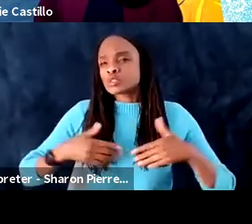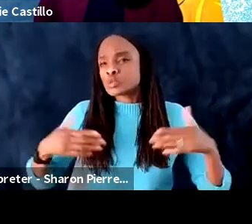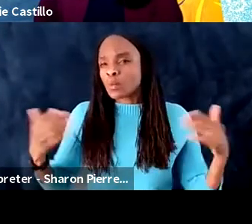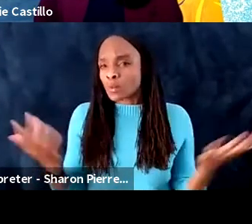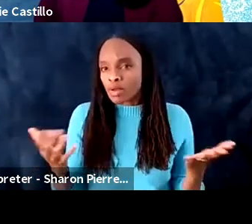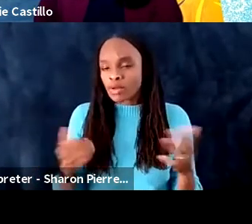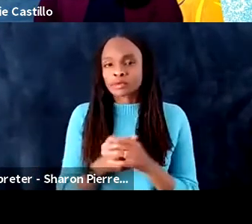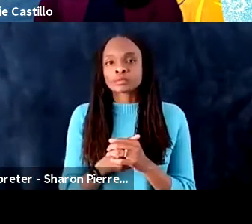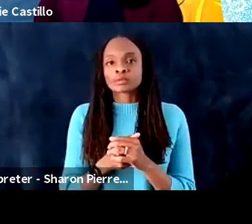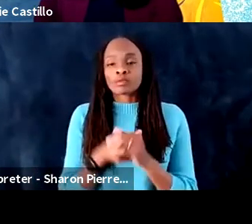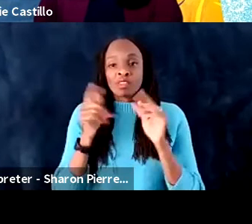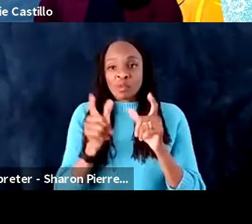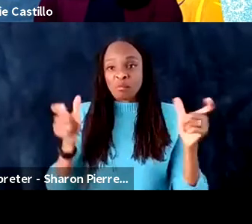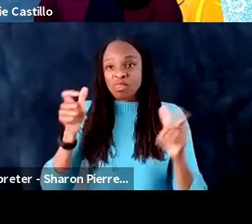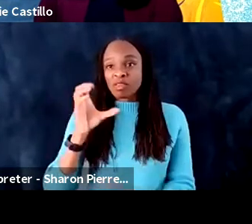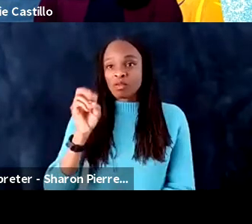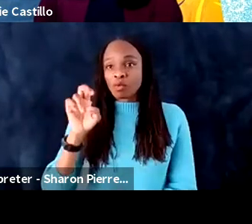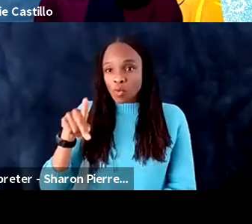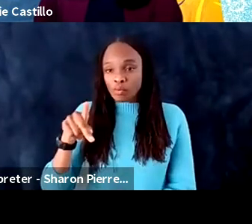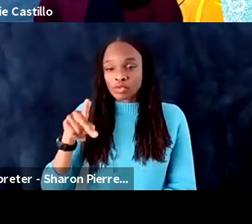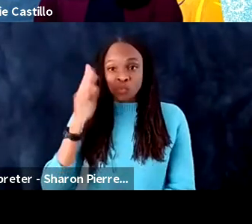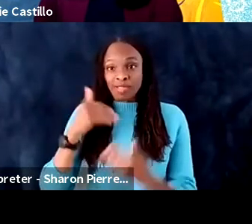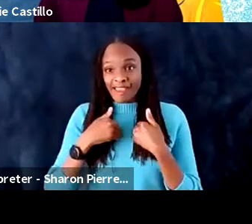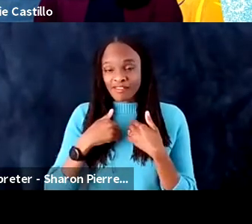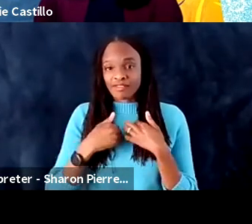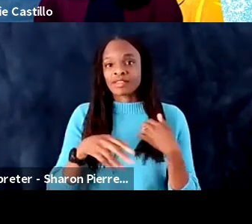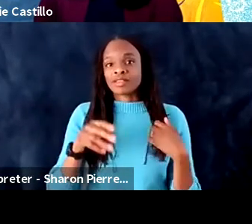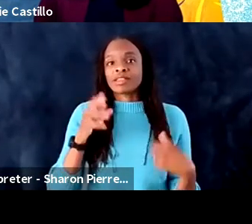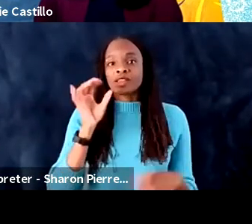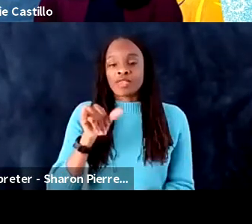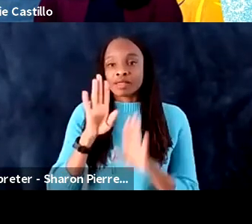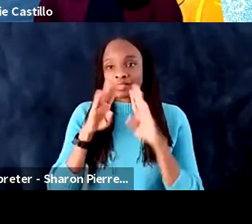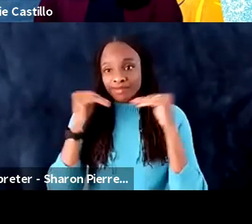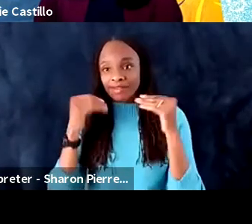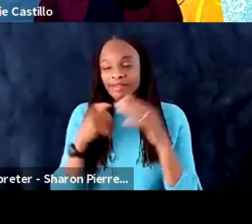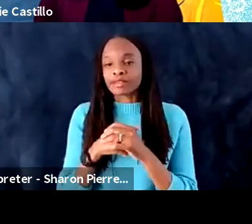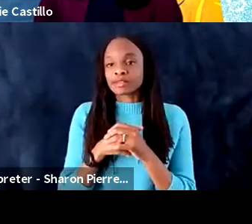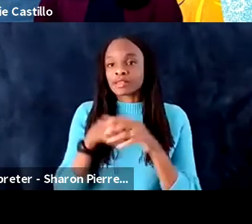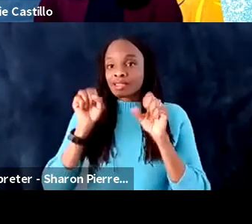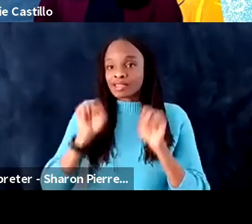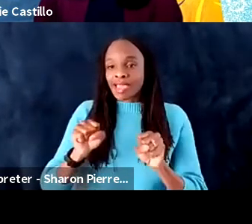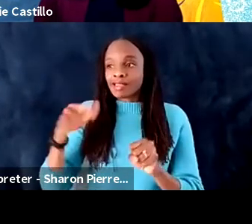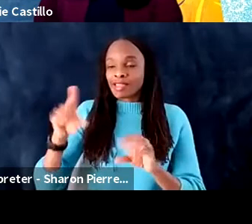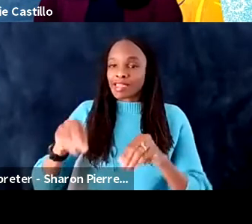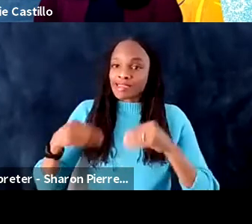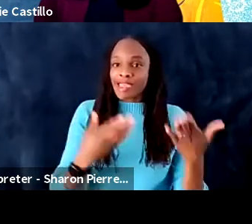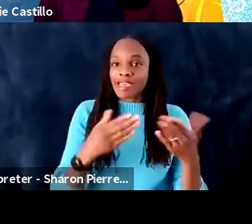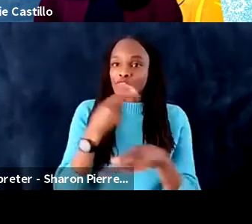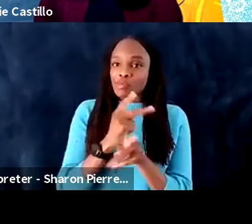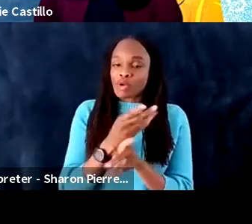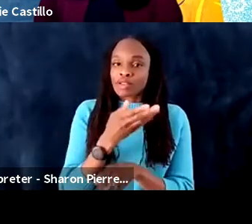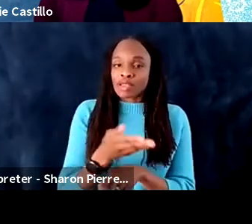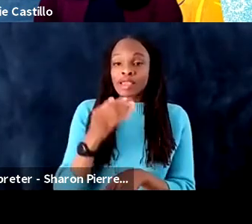our major corporations like Amazon's going to have is that last mile, and can they get the product there, and will it be actually what